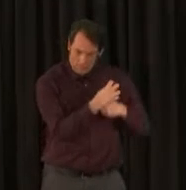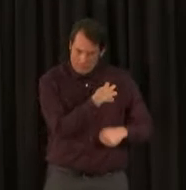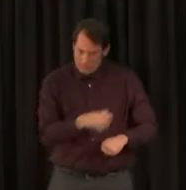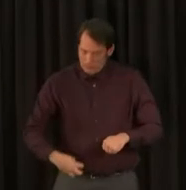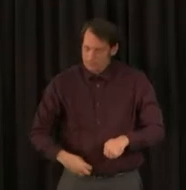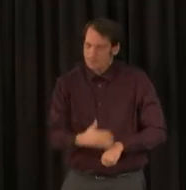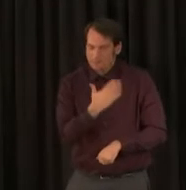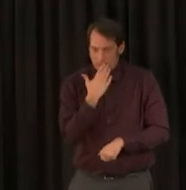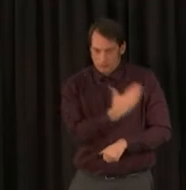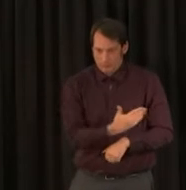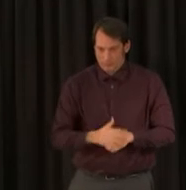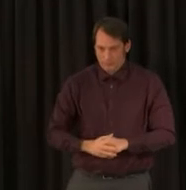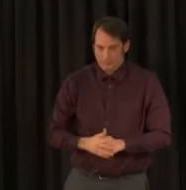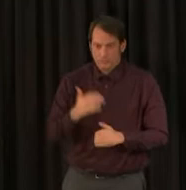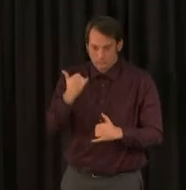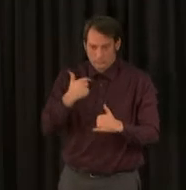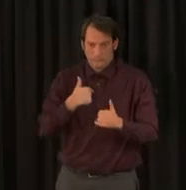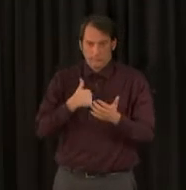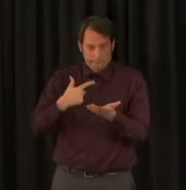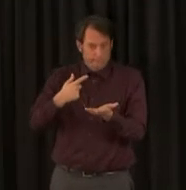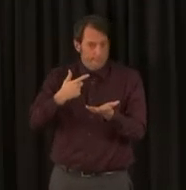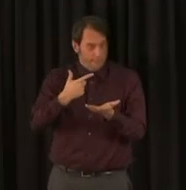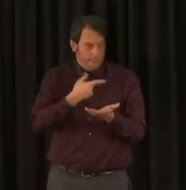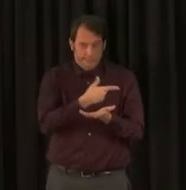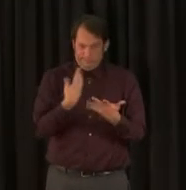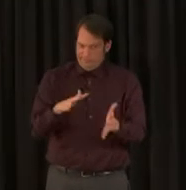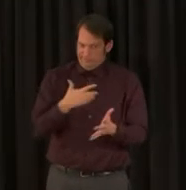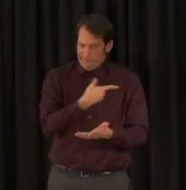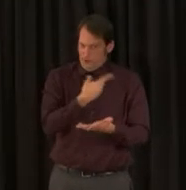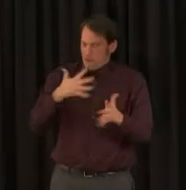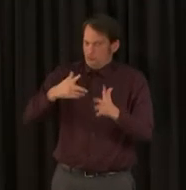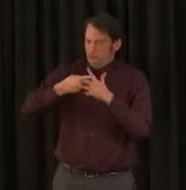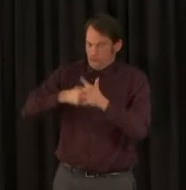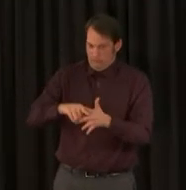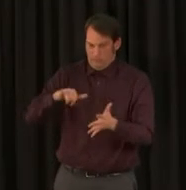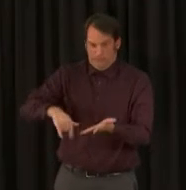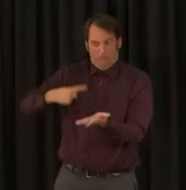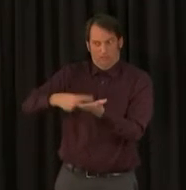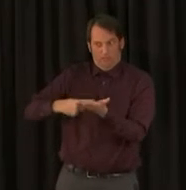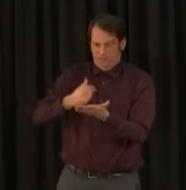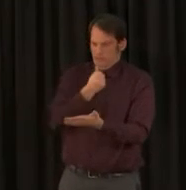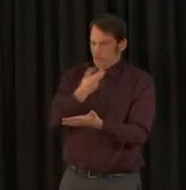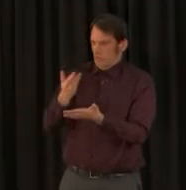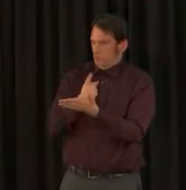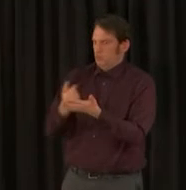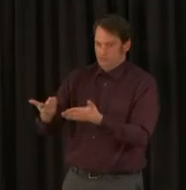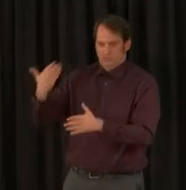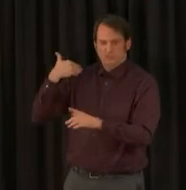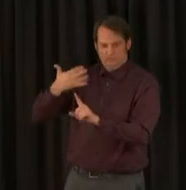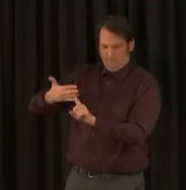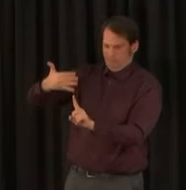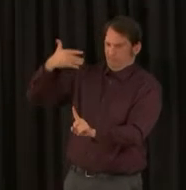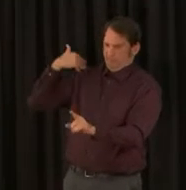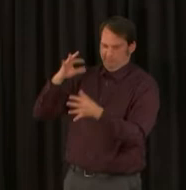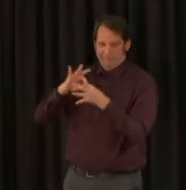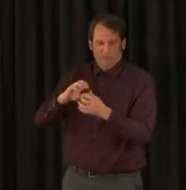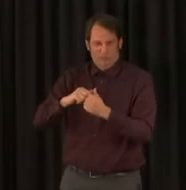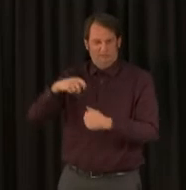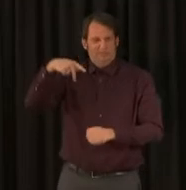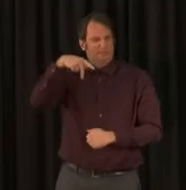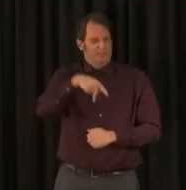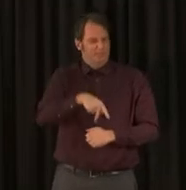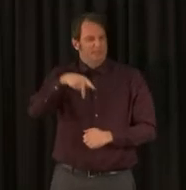today to continue this conversation that you started several weeks ago about the PPP program. We know that to